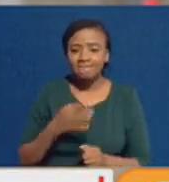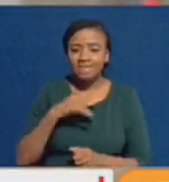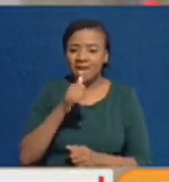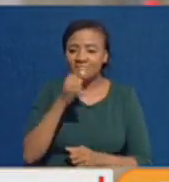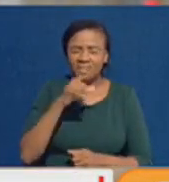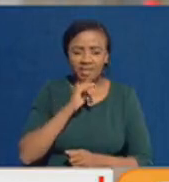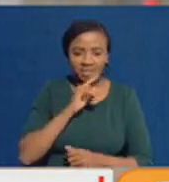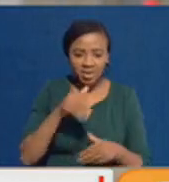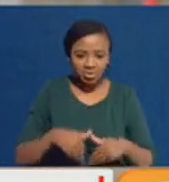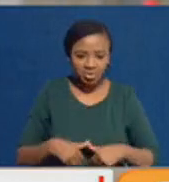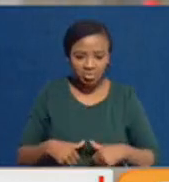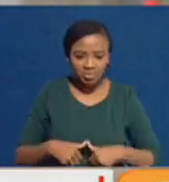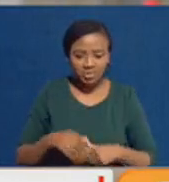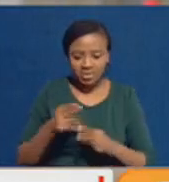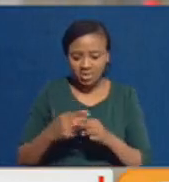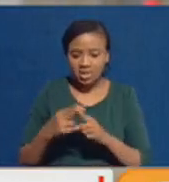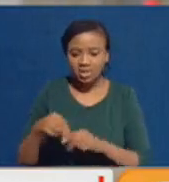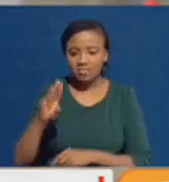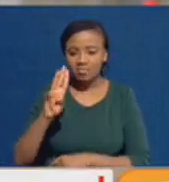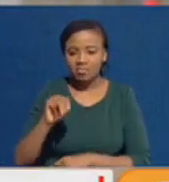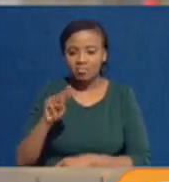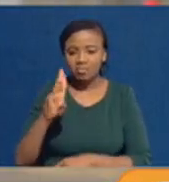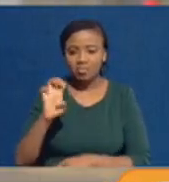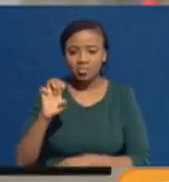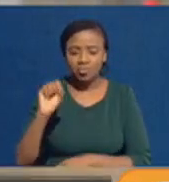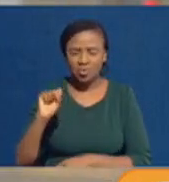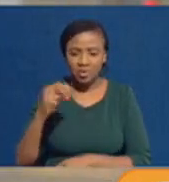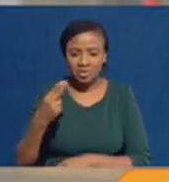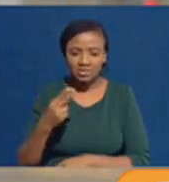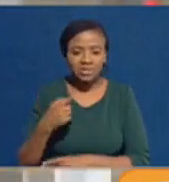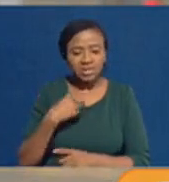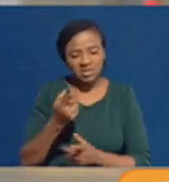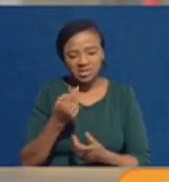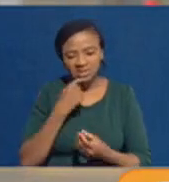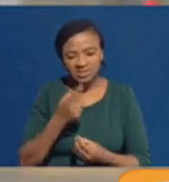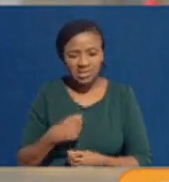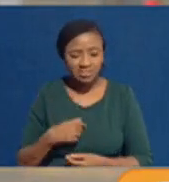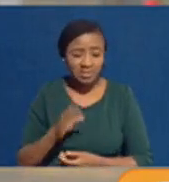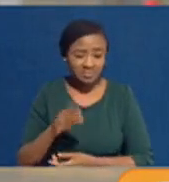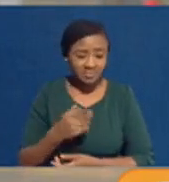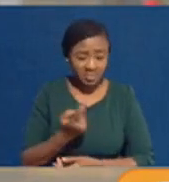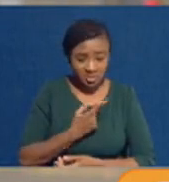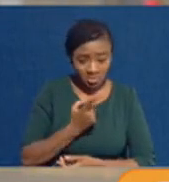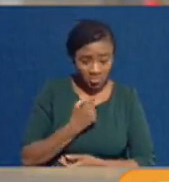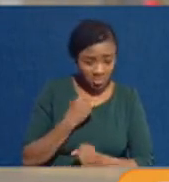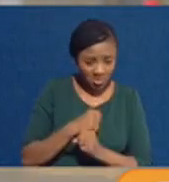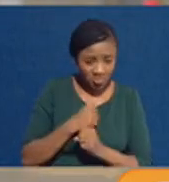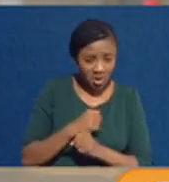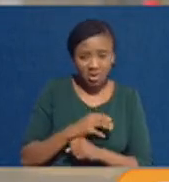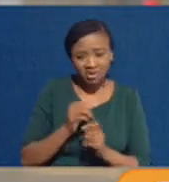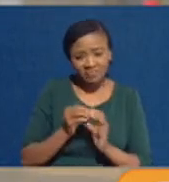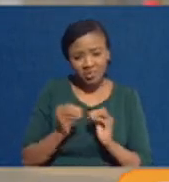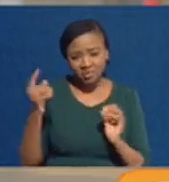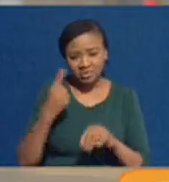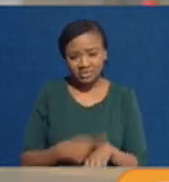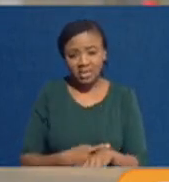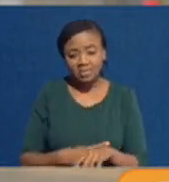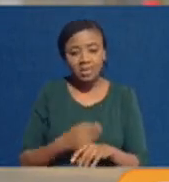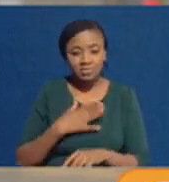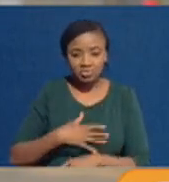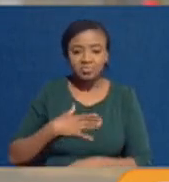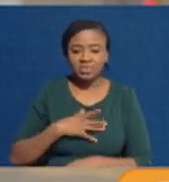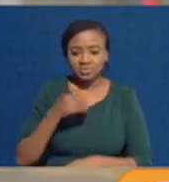director moja anaitwa Mr. Moish, alinikalisa chini akaniambia Ochieng, tumesafanya na wewe kazi siku mingi sana. Sasa natakana